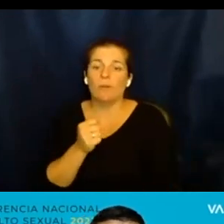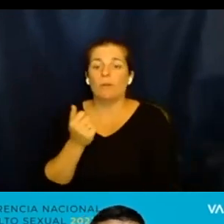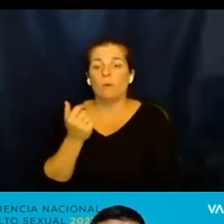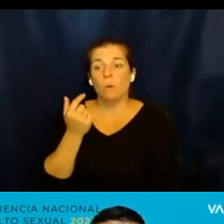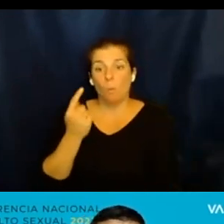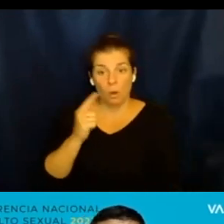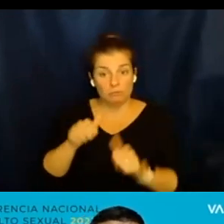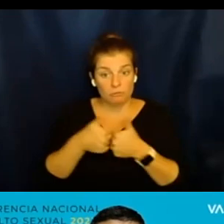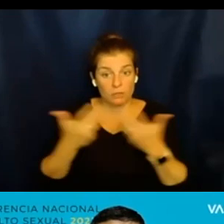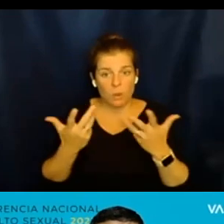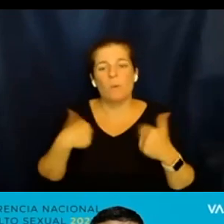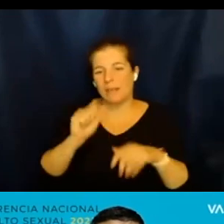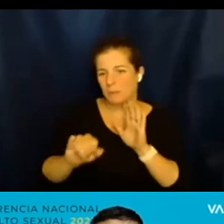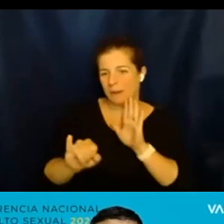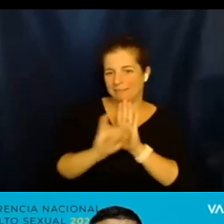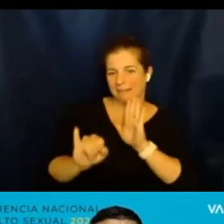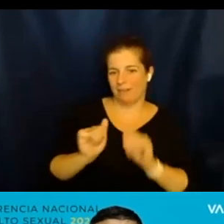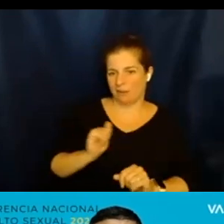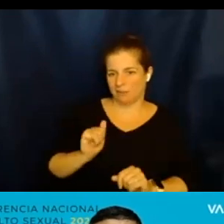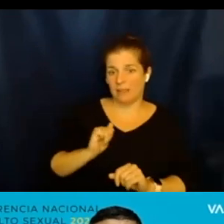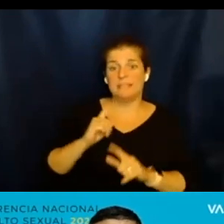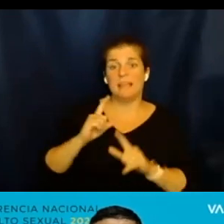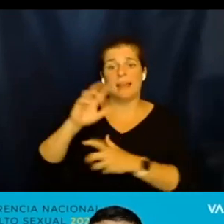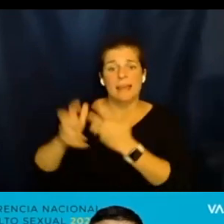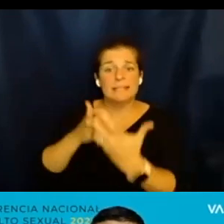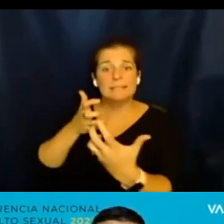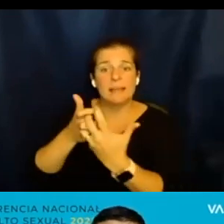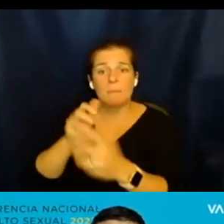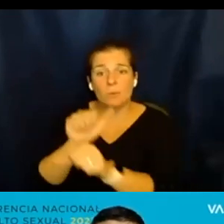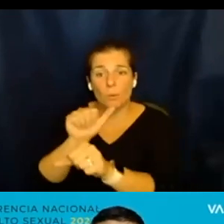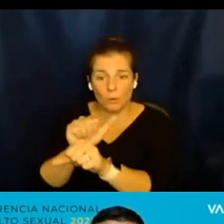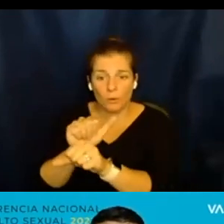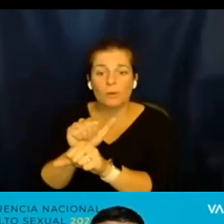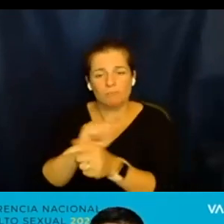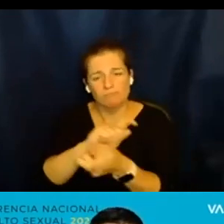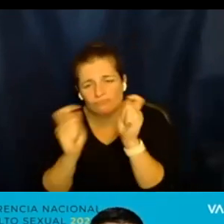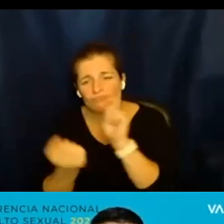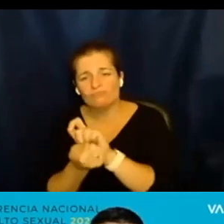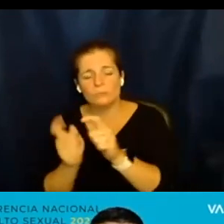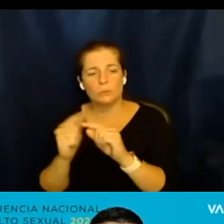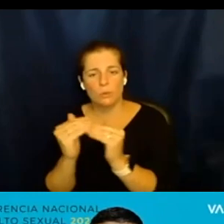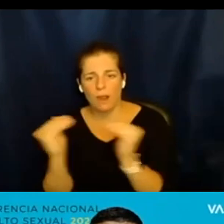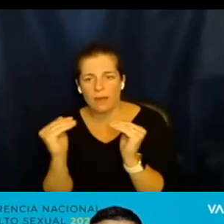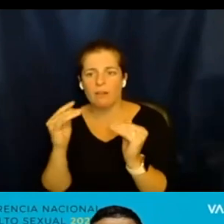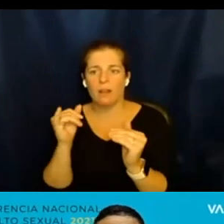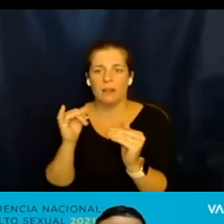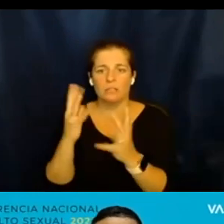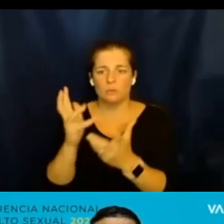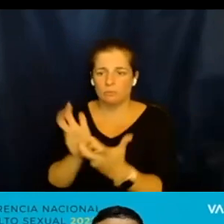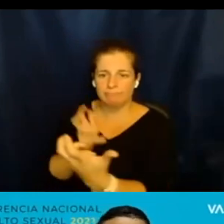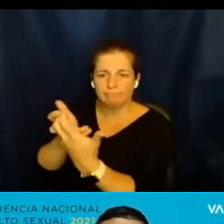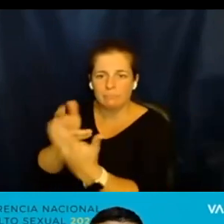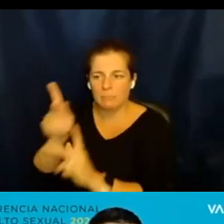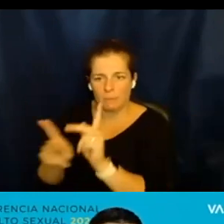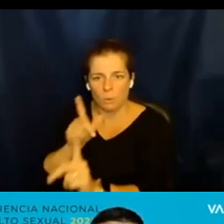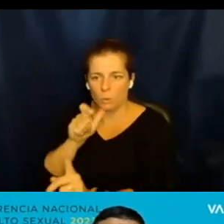ourselves and adapt our work to the level of those who suffer, that the